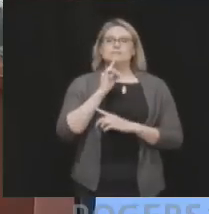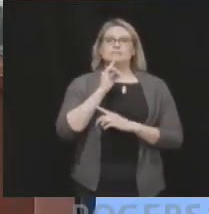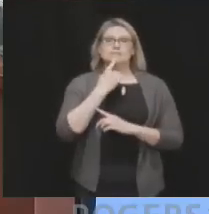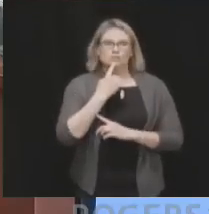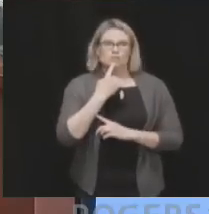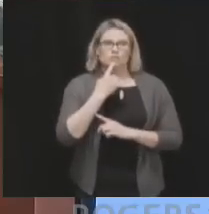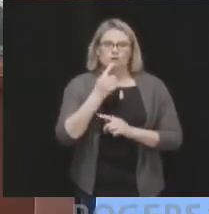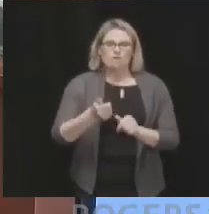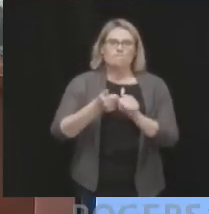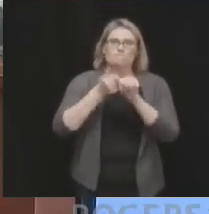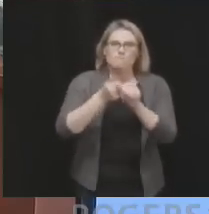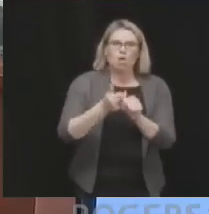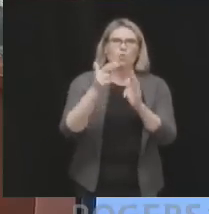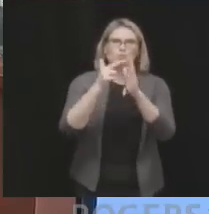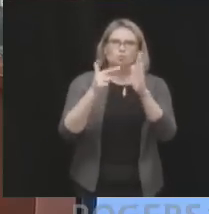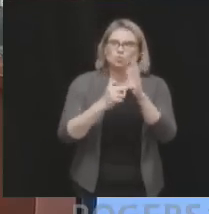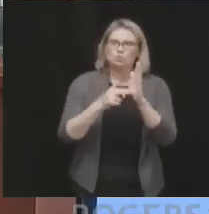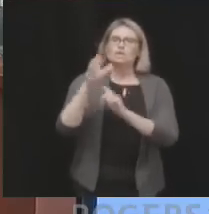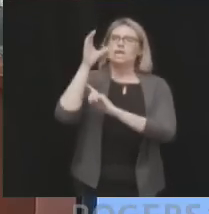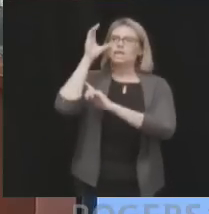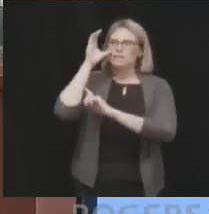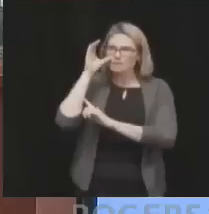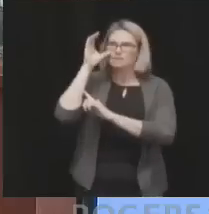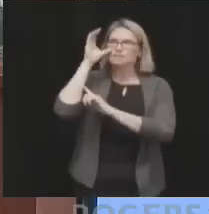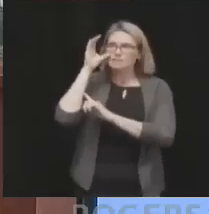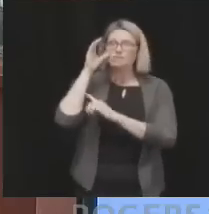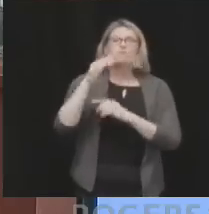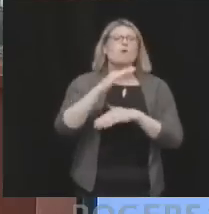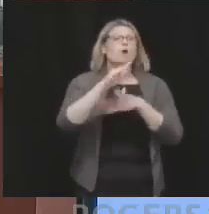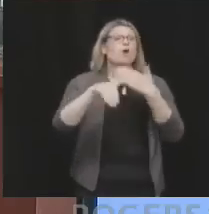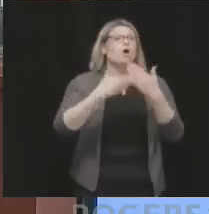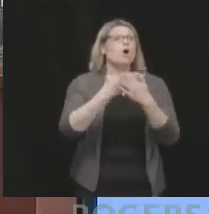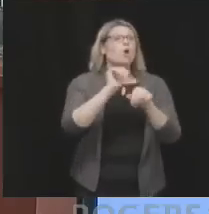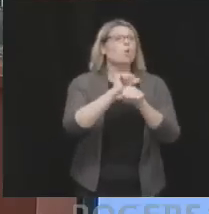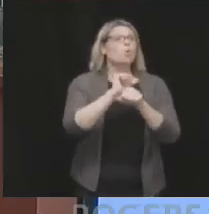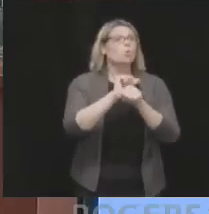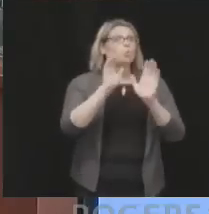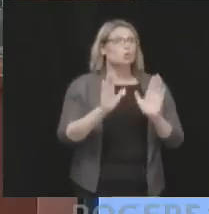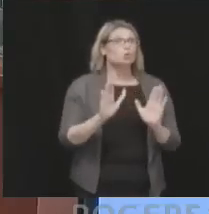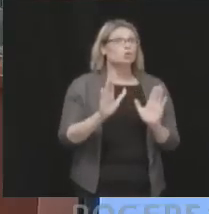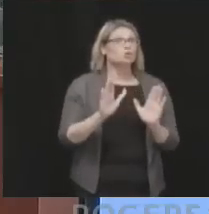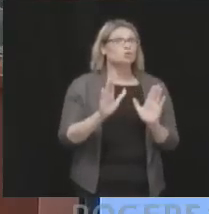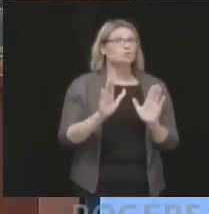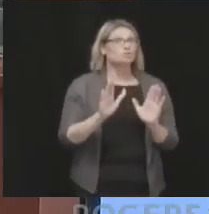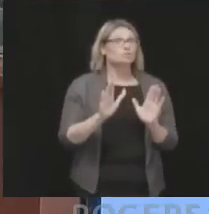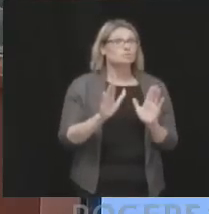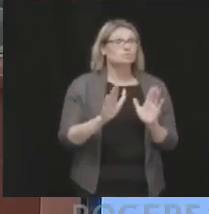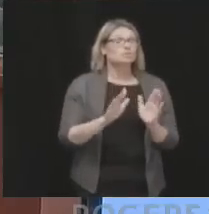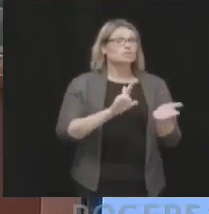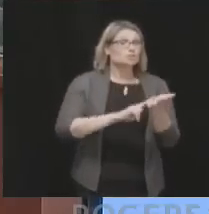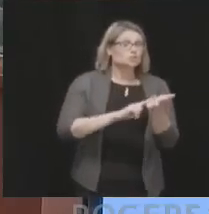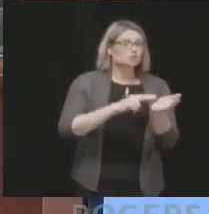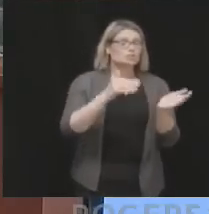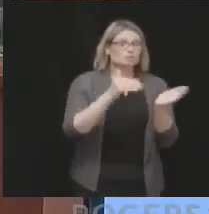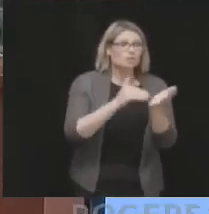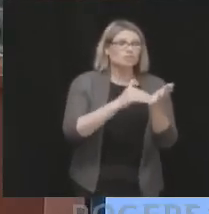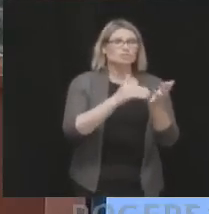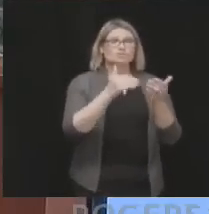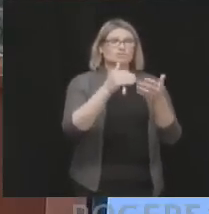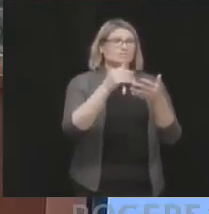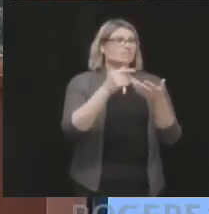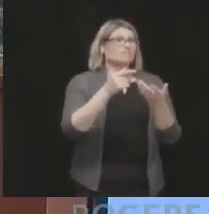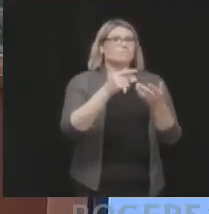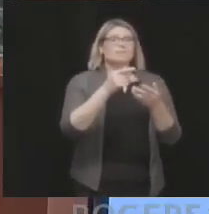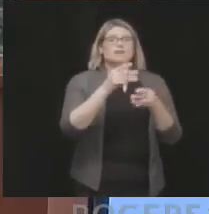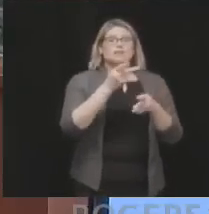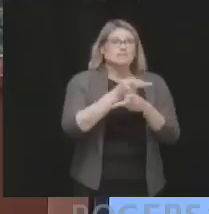that work in seniors' homes, nursing homes, grocery stores, etc., you folks